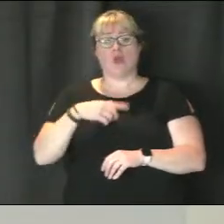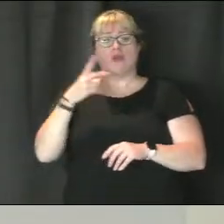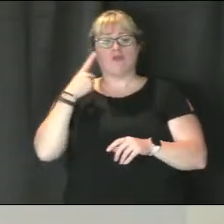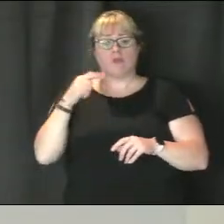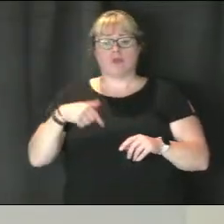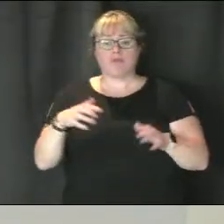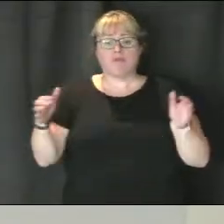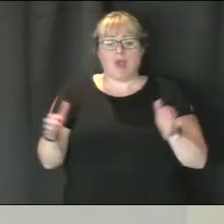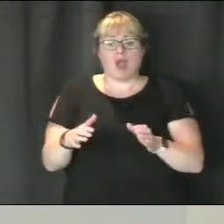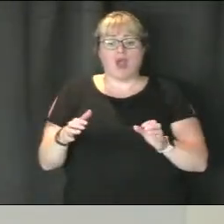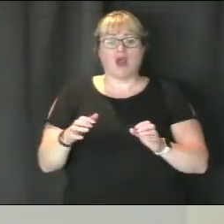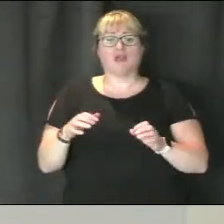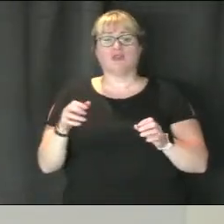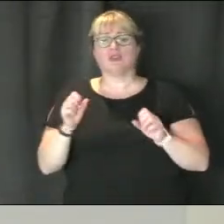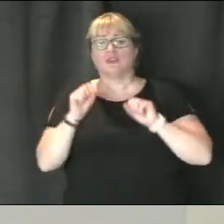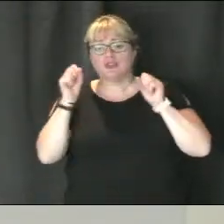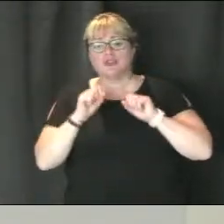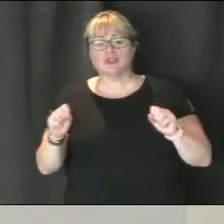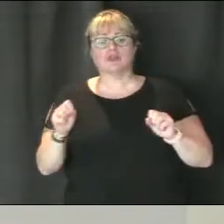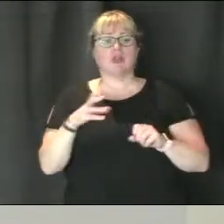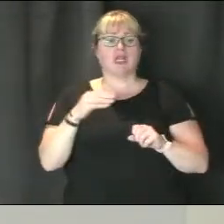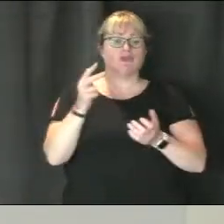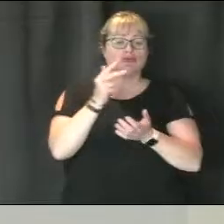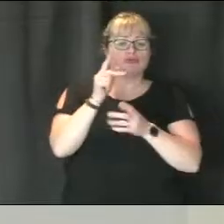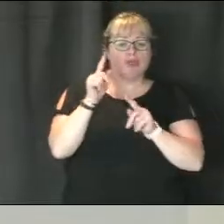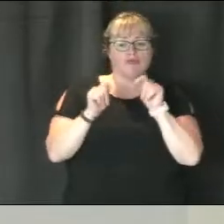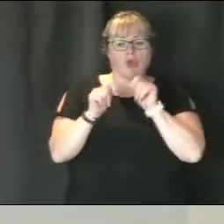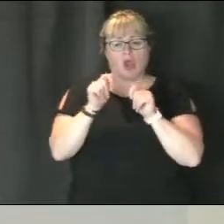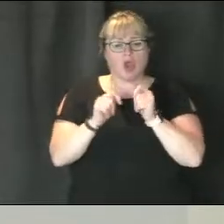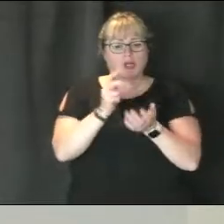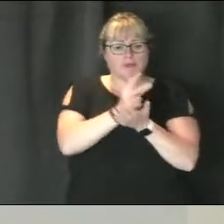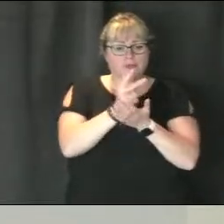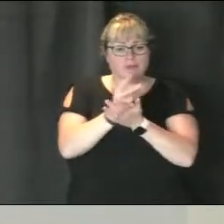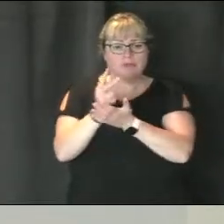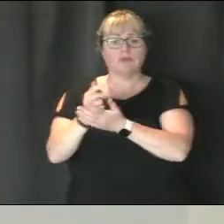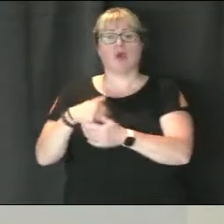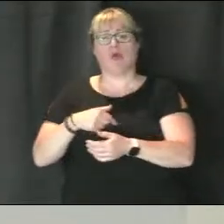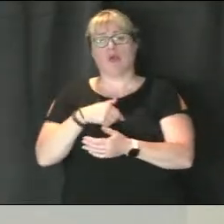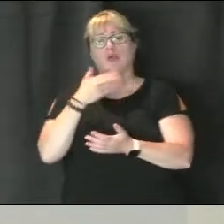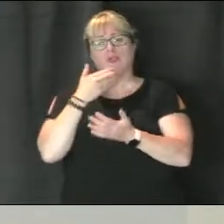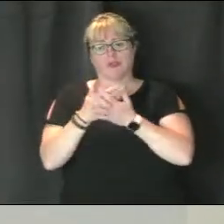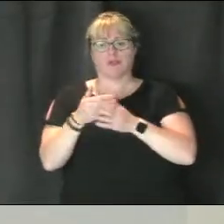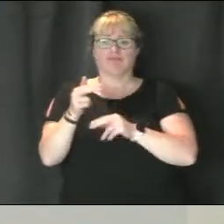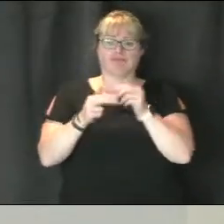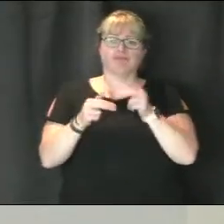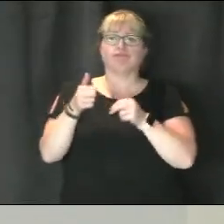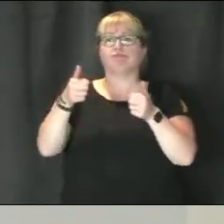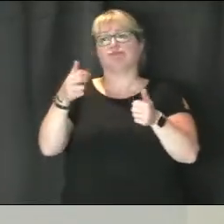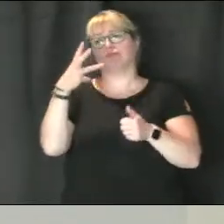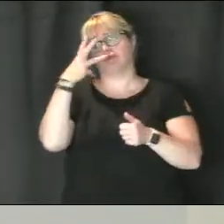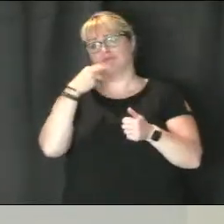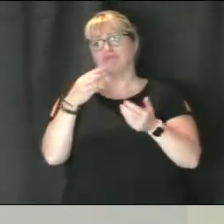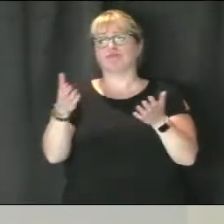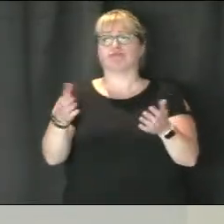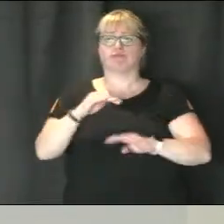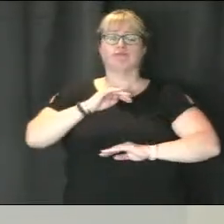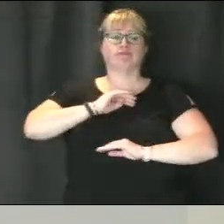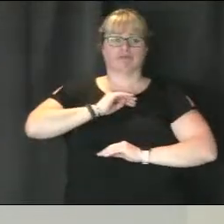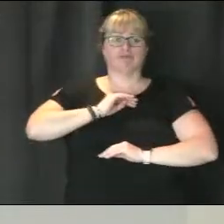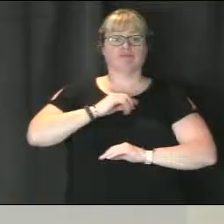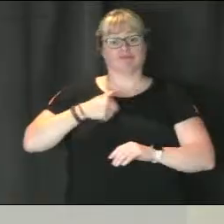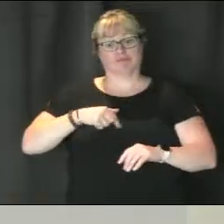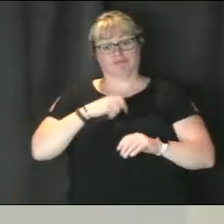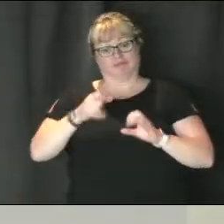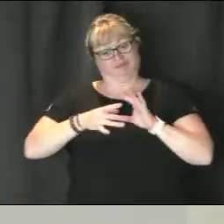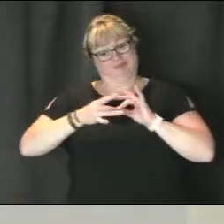for the trucks. It's unreal for a little community, really, what we have in that building, and it's just beautiful. So I can go on